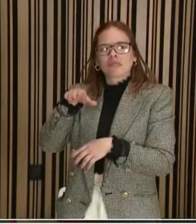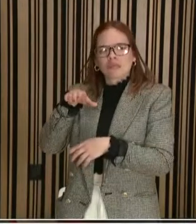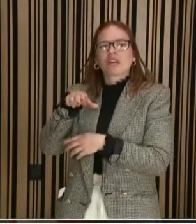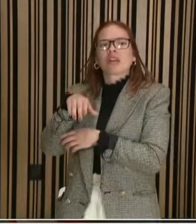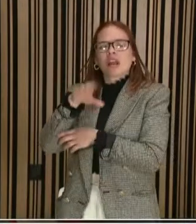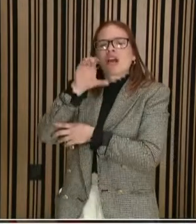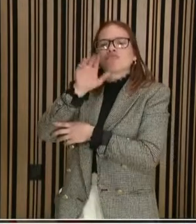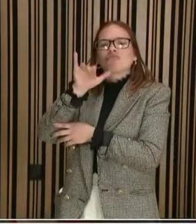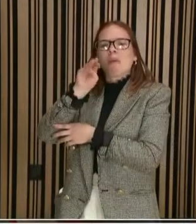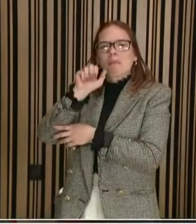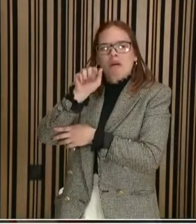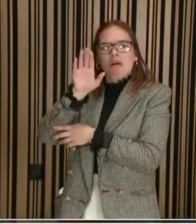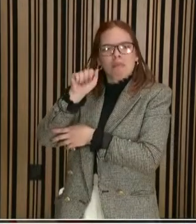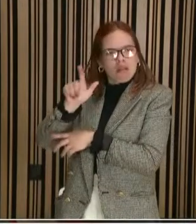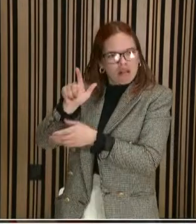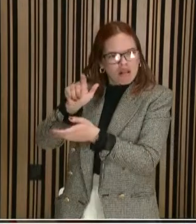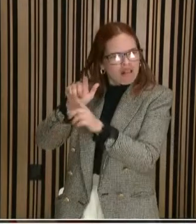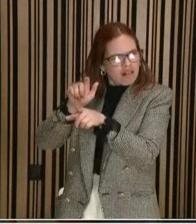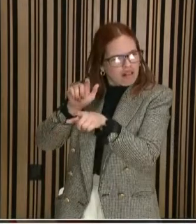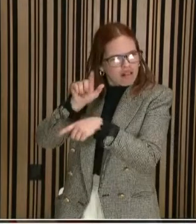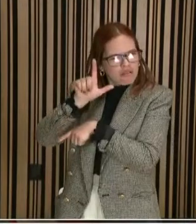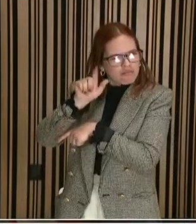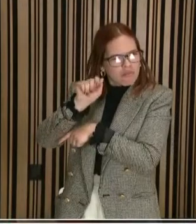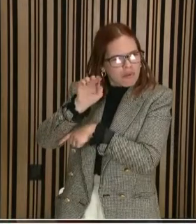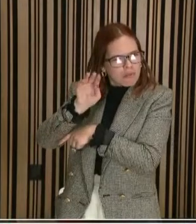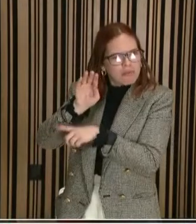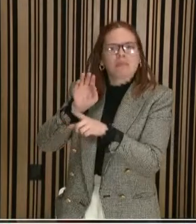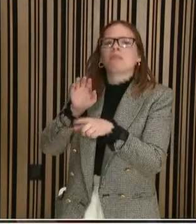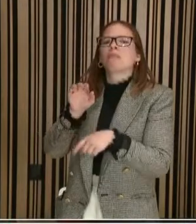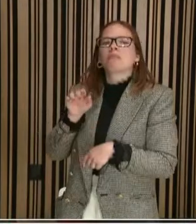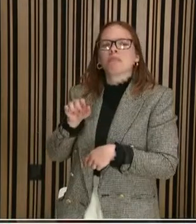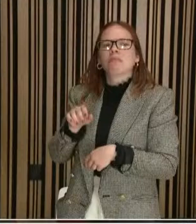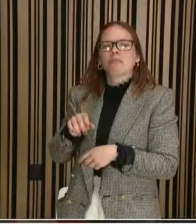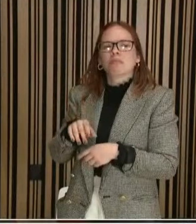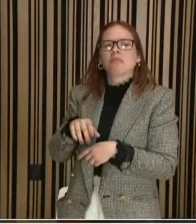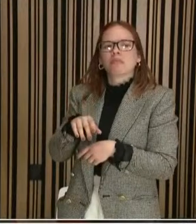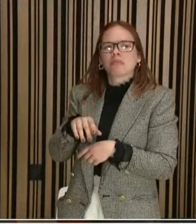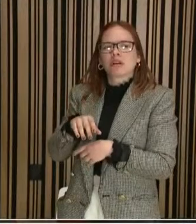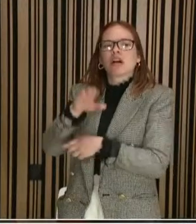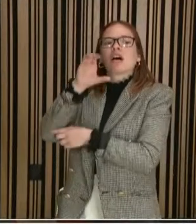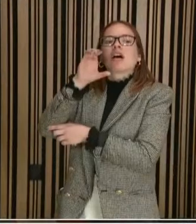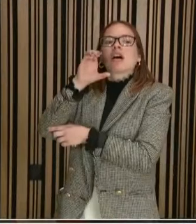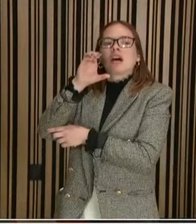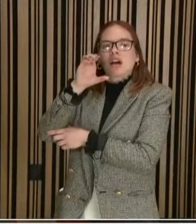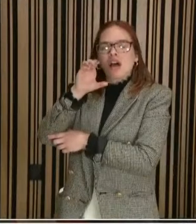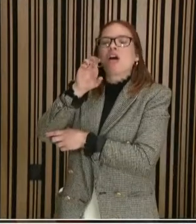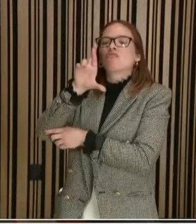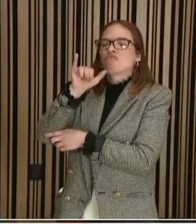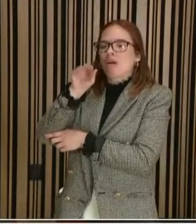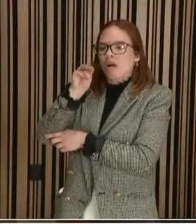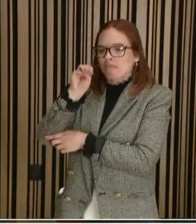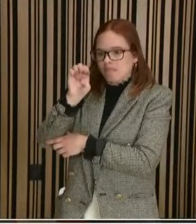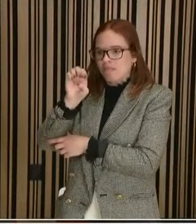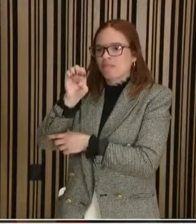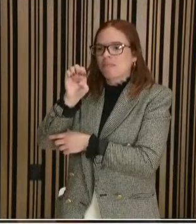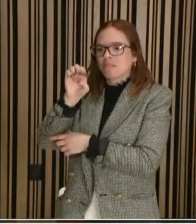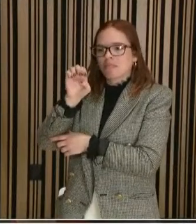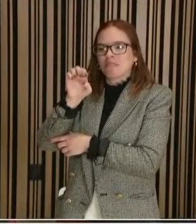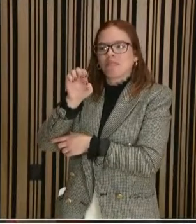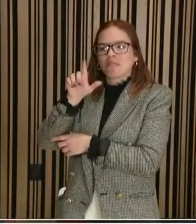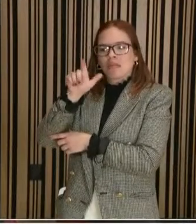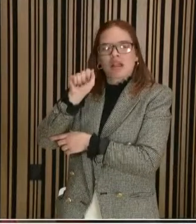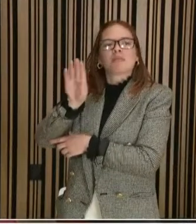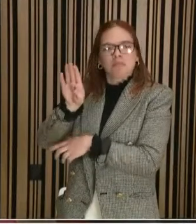more than 58%, transferring 82 FTEs from crime sciences to DC Police, and